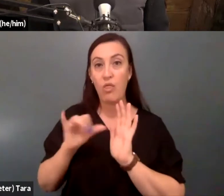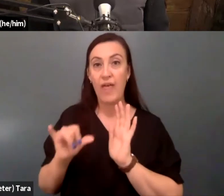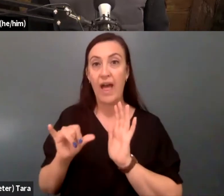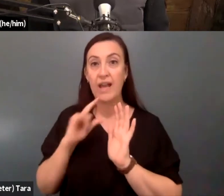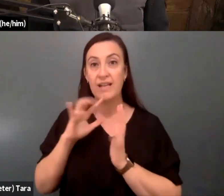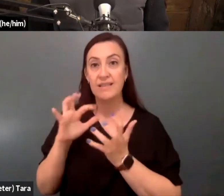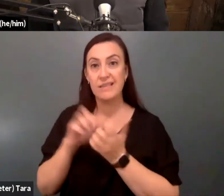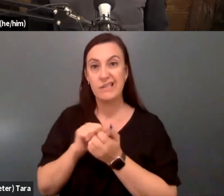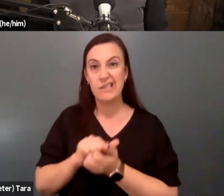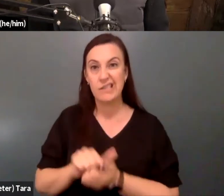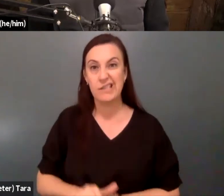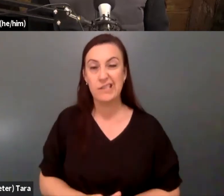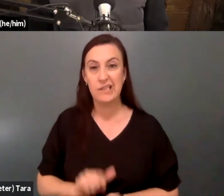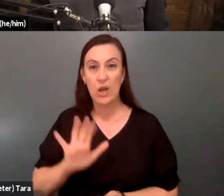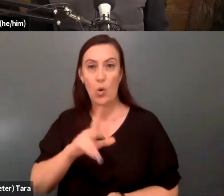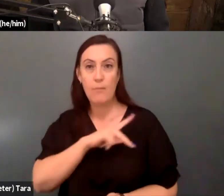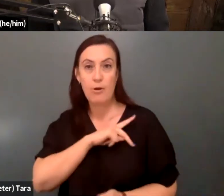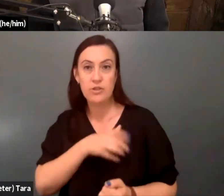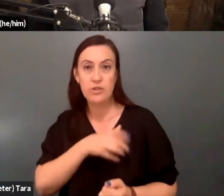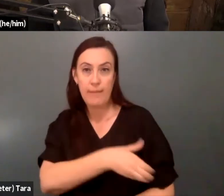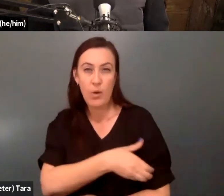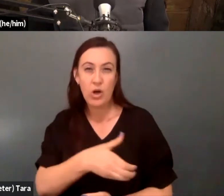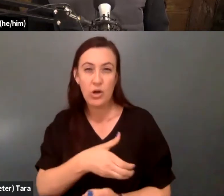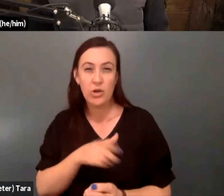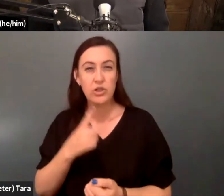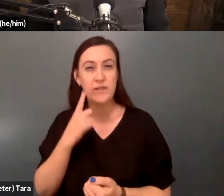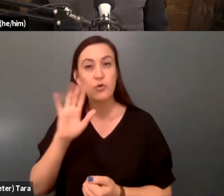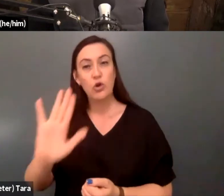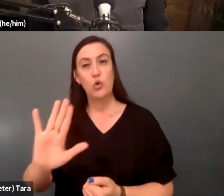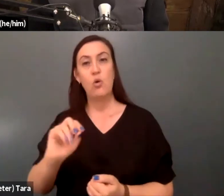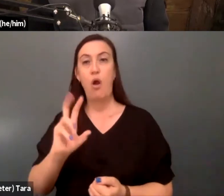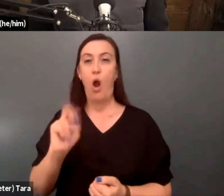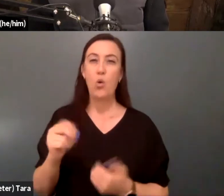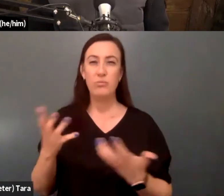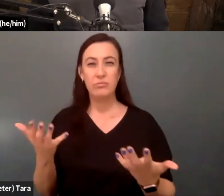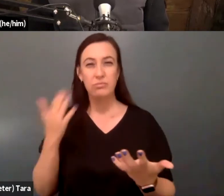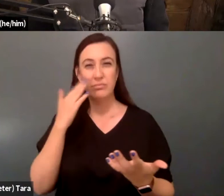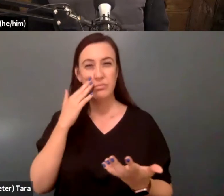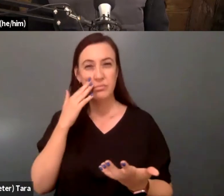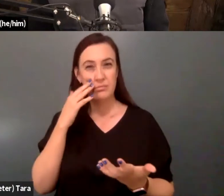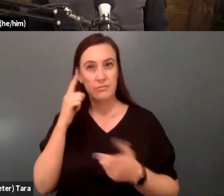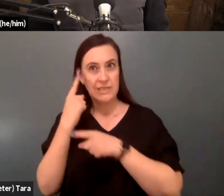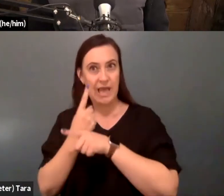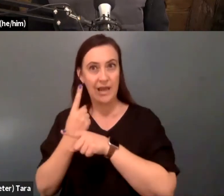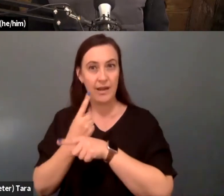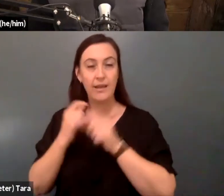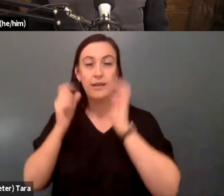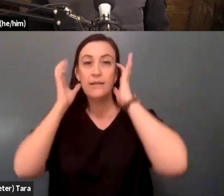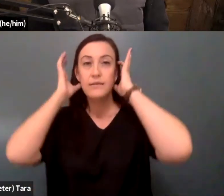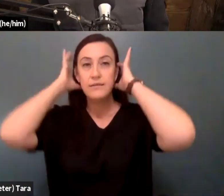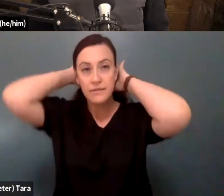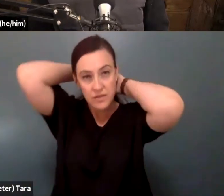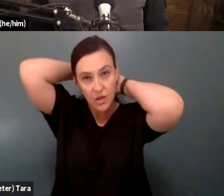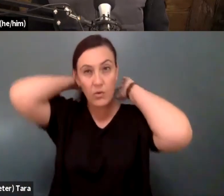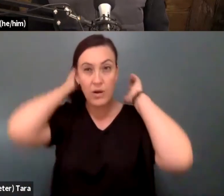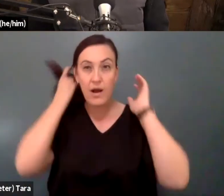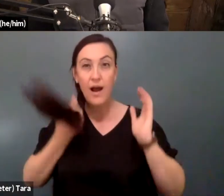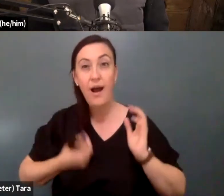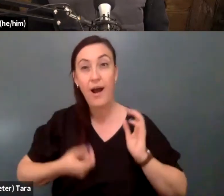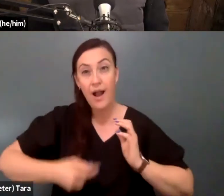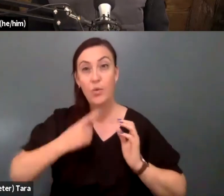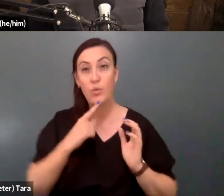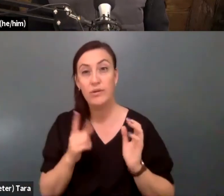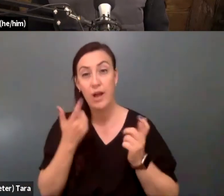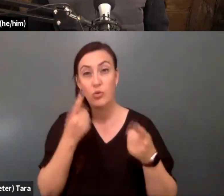the other, just for your own sanity. So I'm gonna echo Toya's advice there.